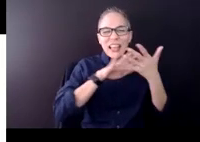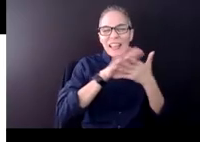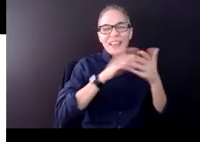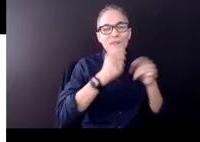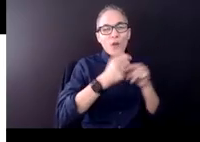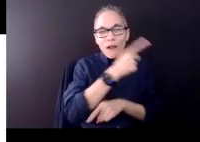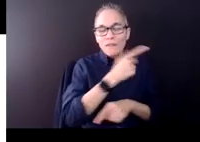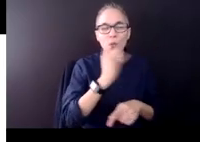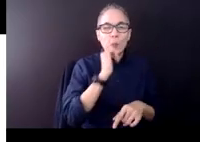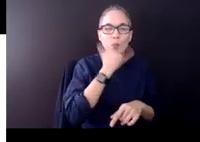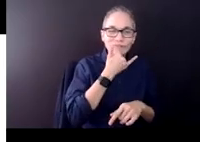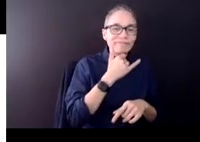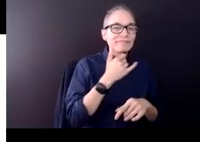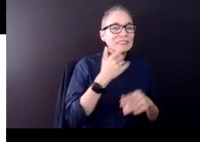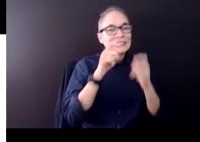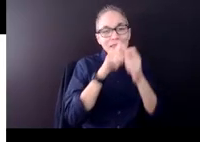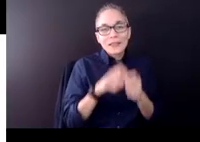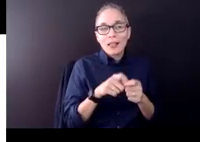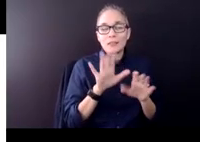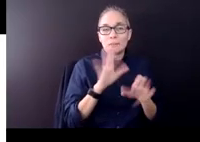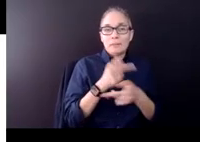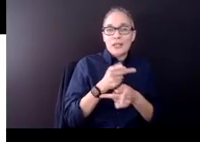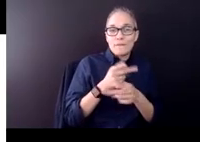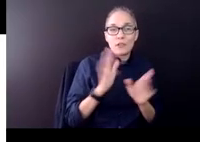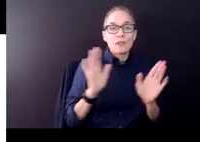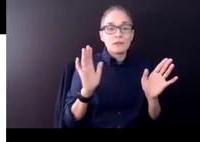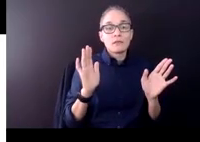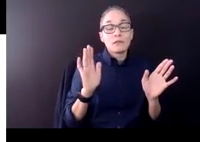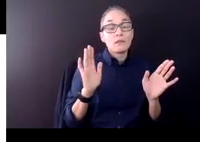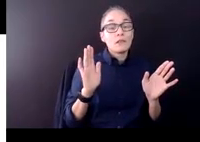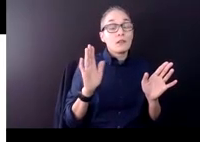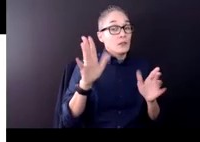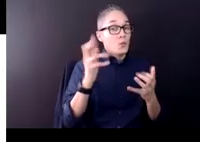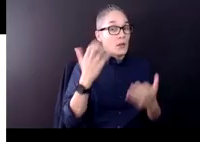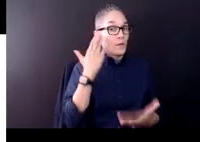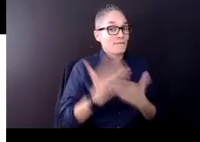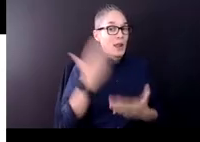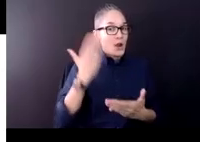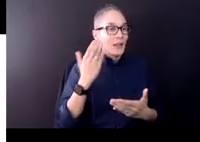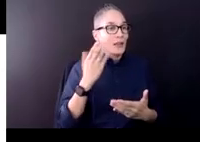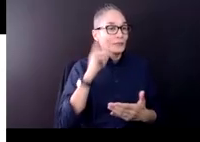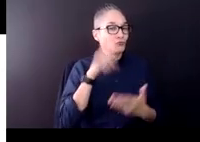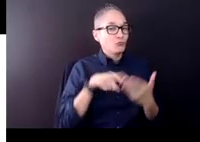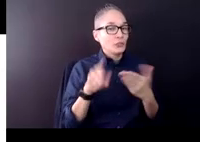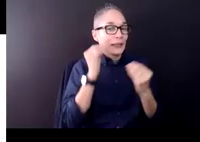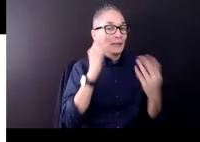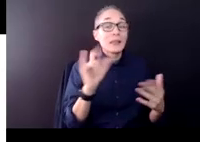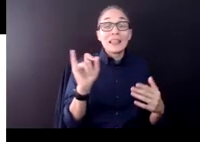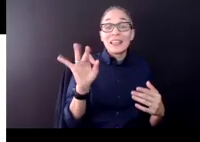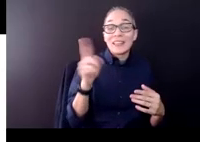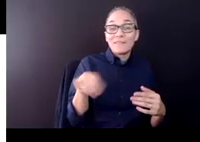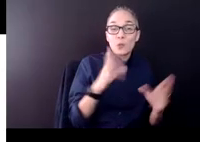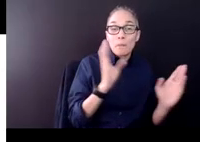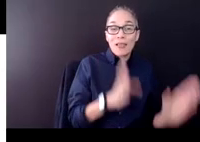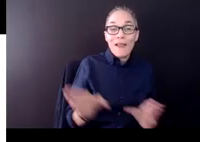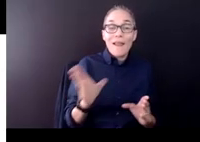odd details, be cautious. That's really important. Especially you want to verify the information. If you plan on passing